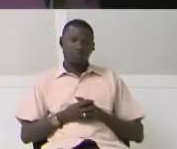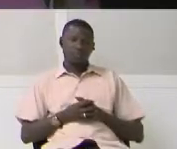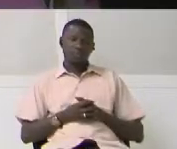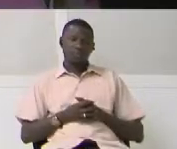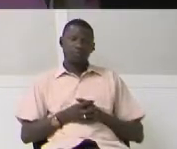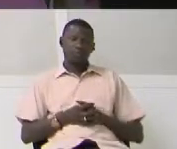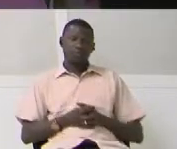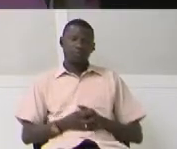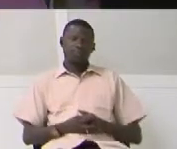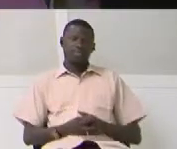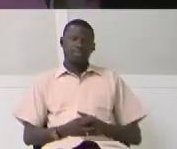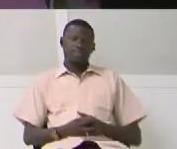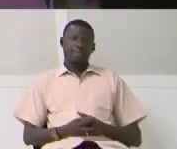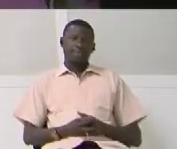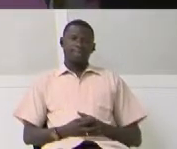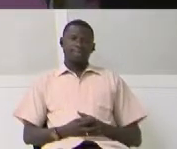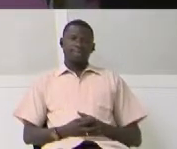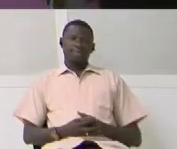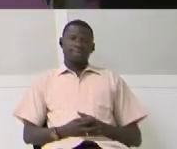secondly